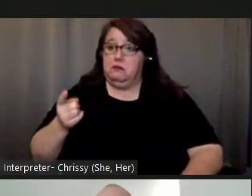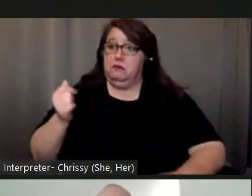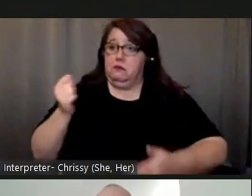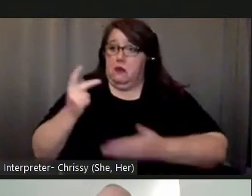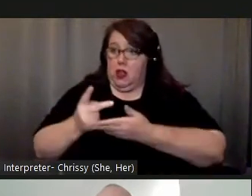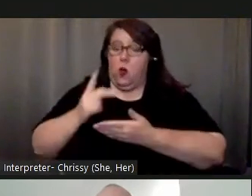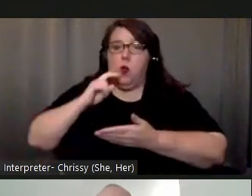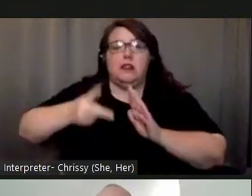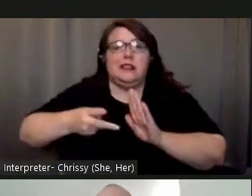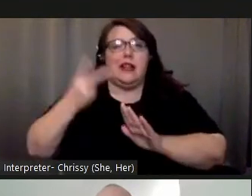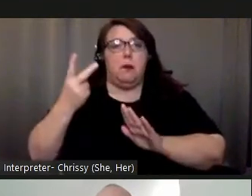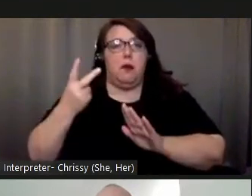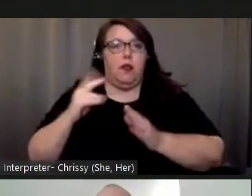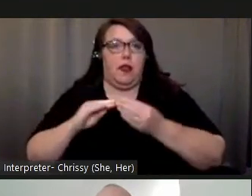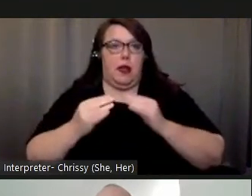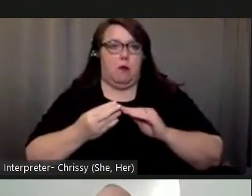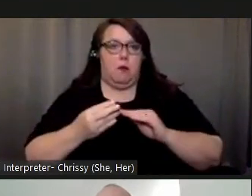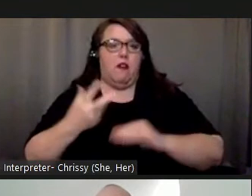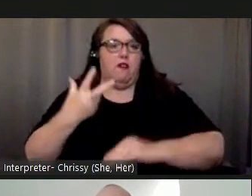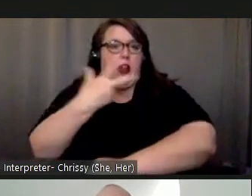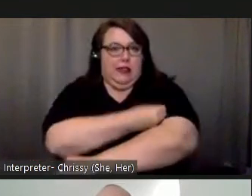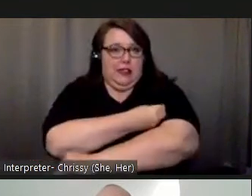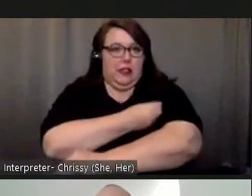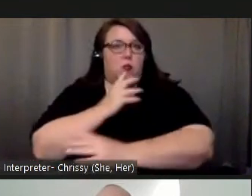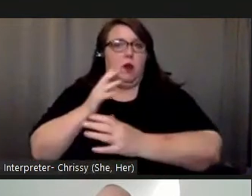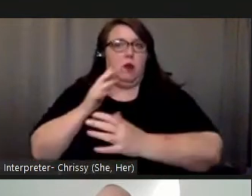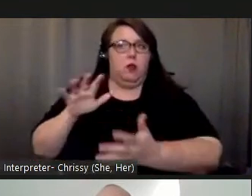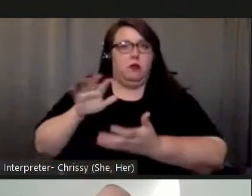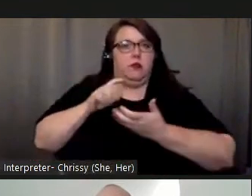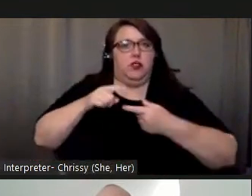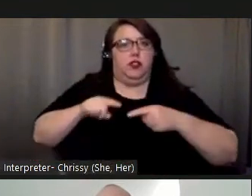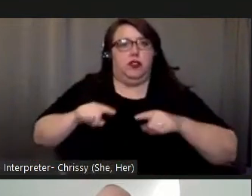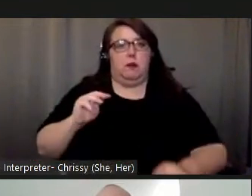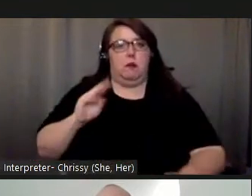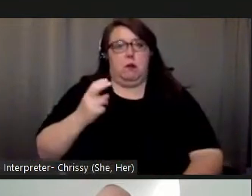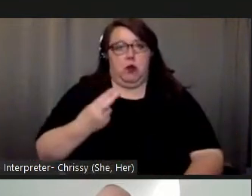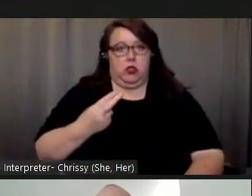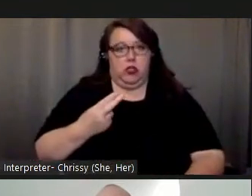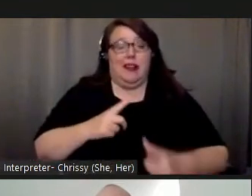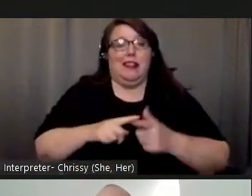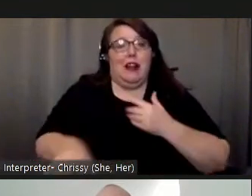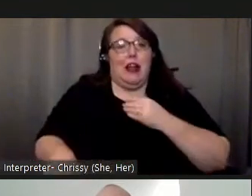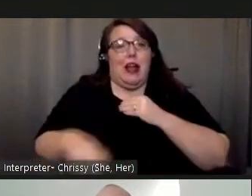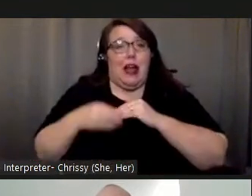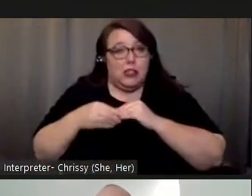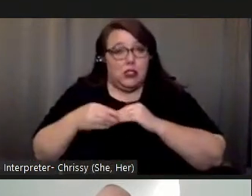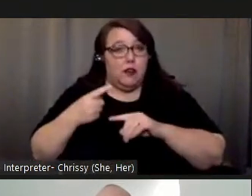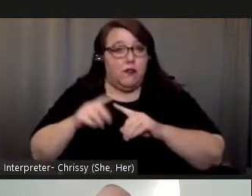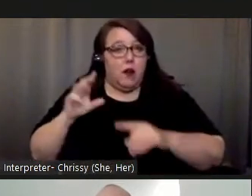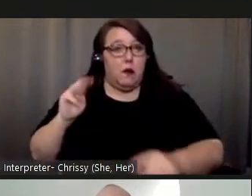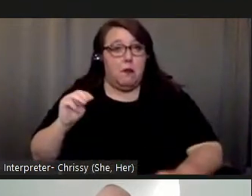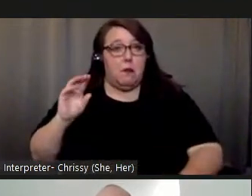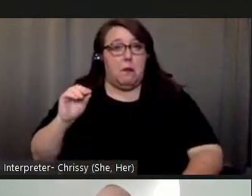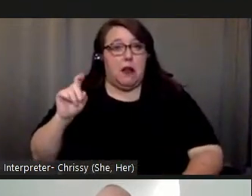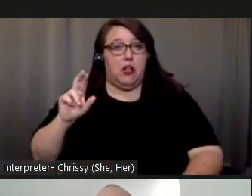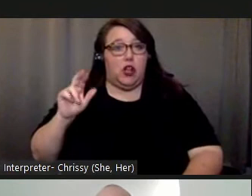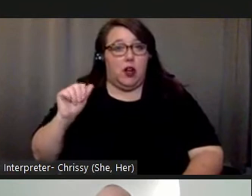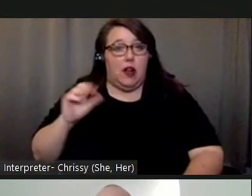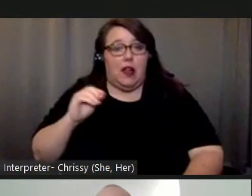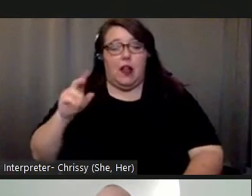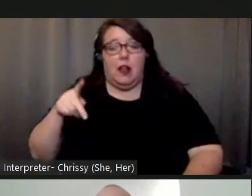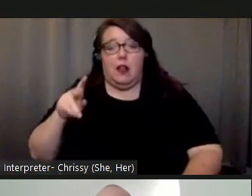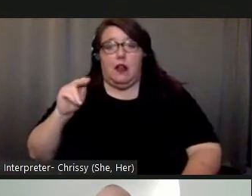double the number of vaccines we'll be getting in the month of March, then add to it extra doses coming from Moderna and Pfizer. And